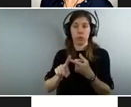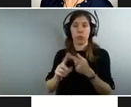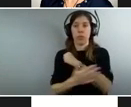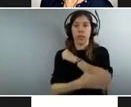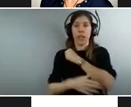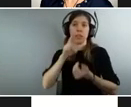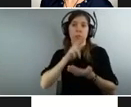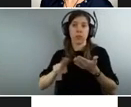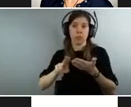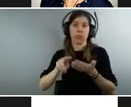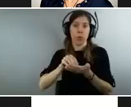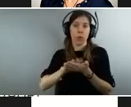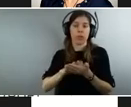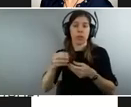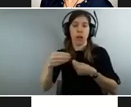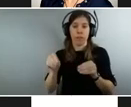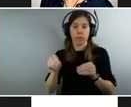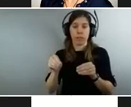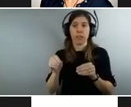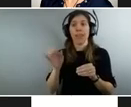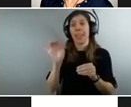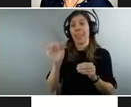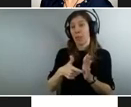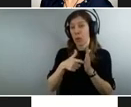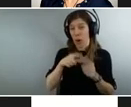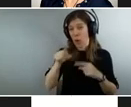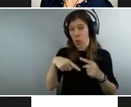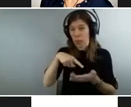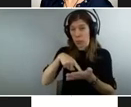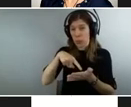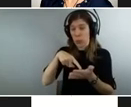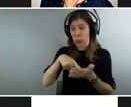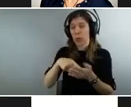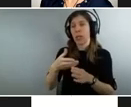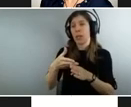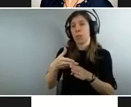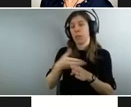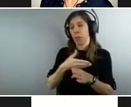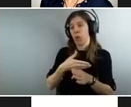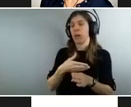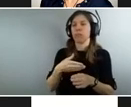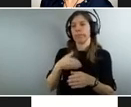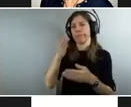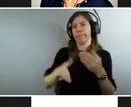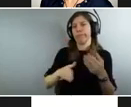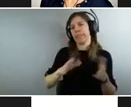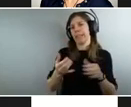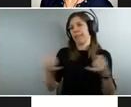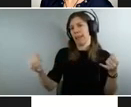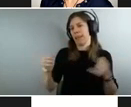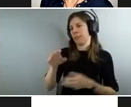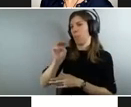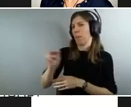to be mailed by the deadline for voter registration, which is Monday. So it has to be